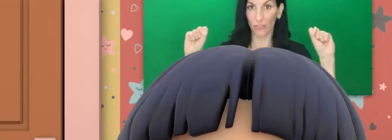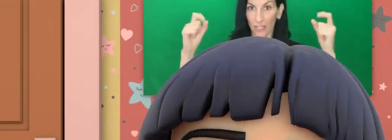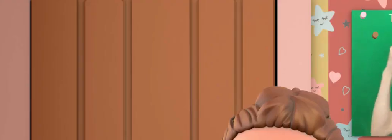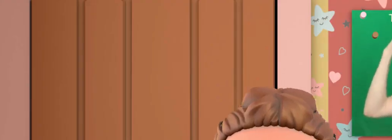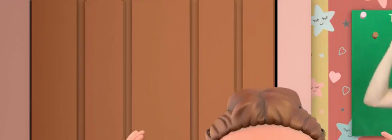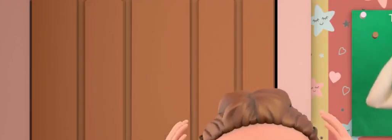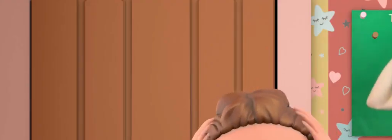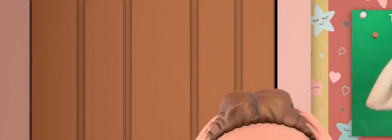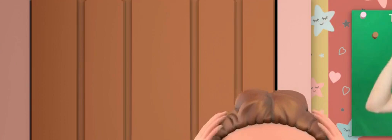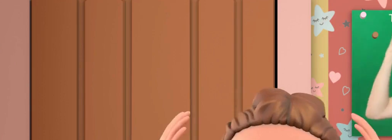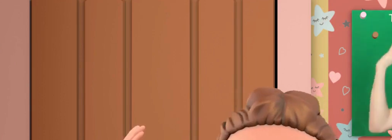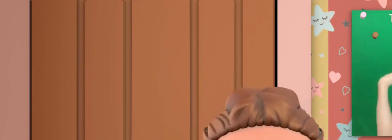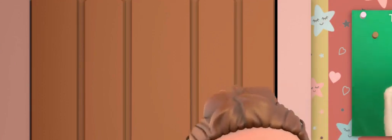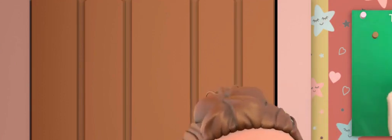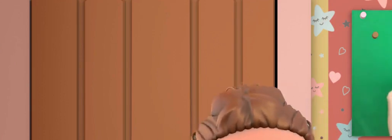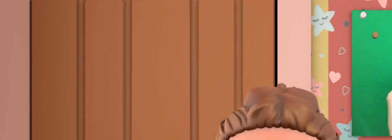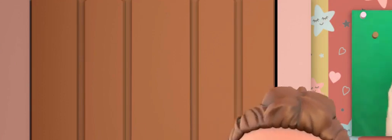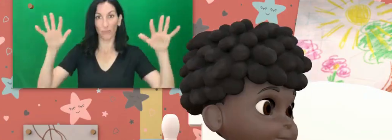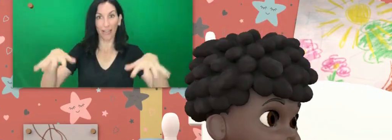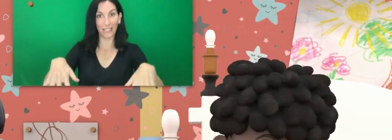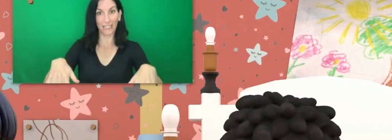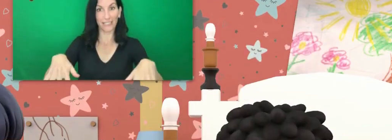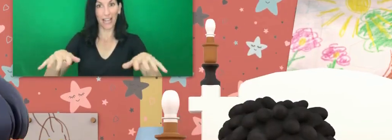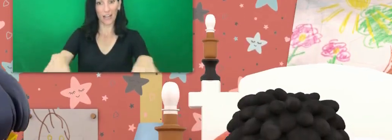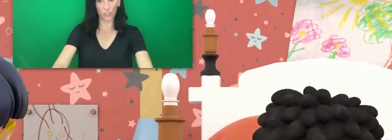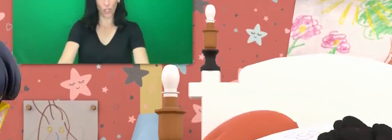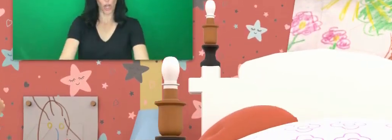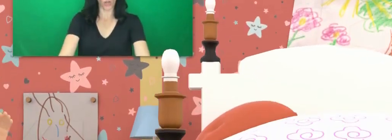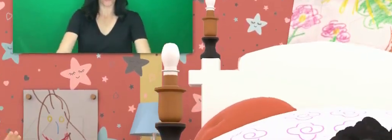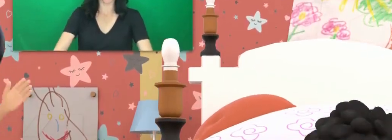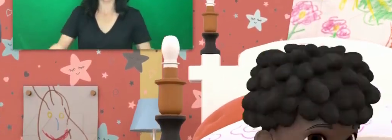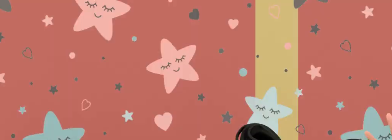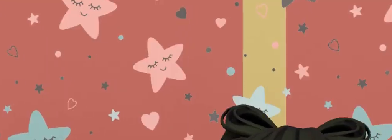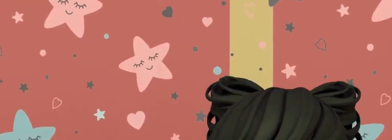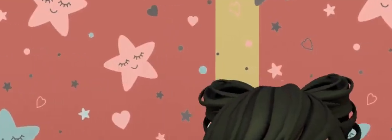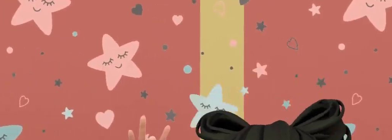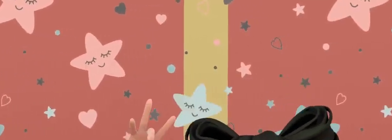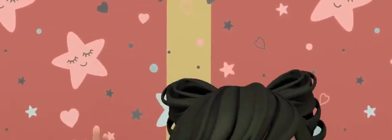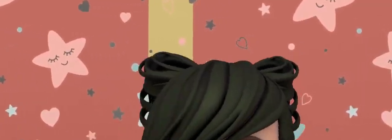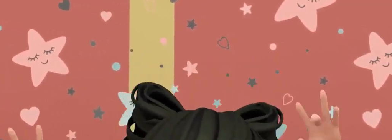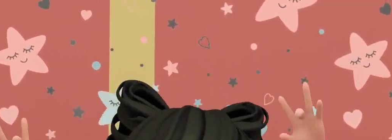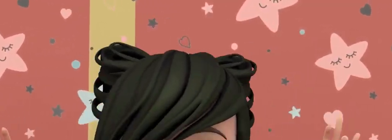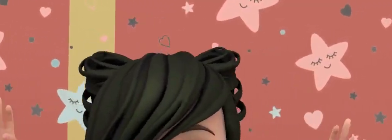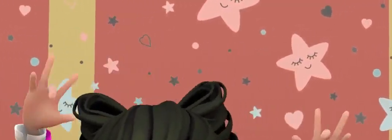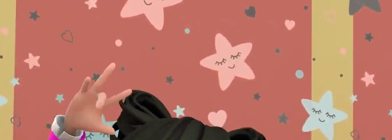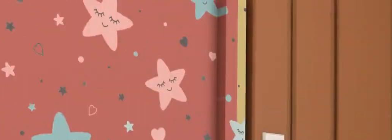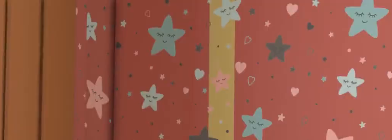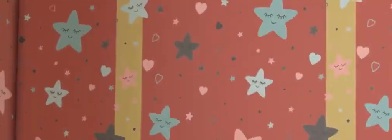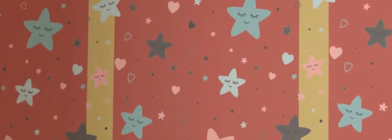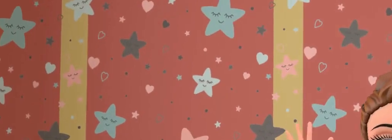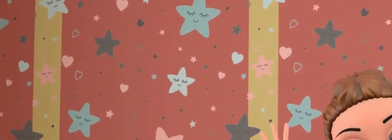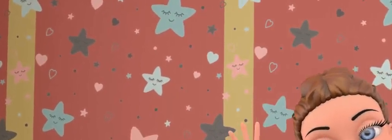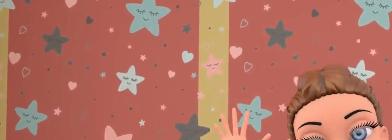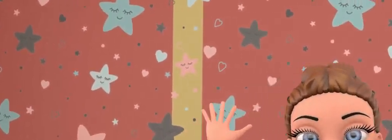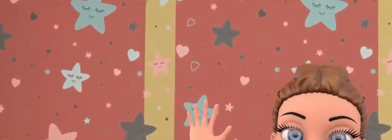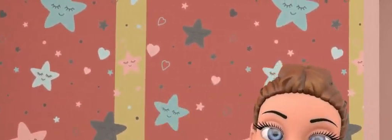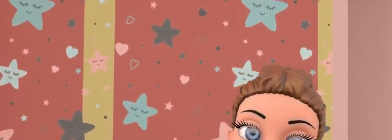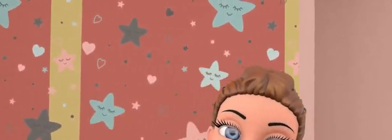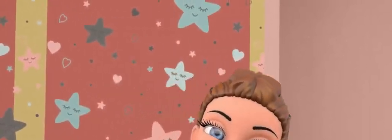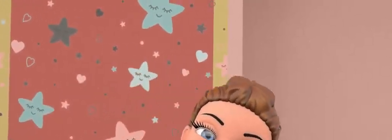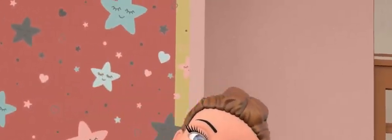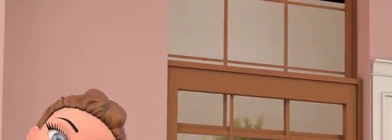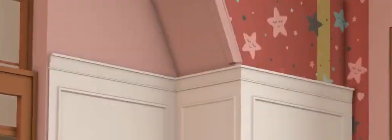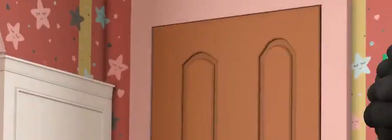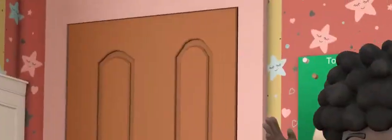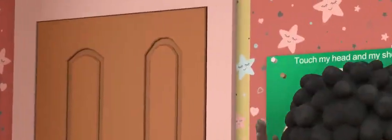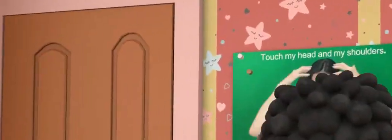and close. Touch my head and my shoulders. Touch my knees and toes. They can wiggle, wiggle, wiggle. They can open